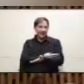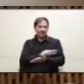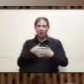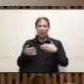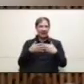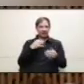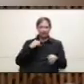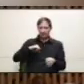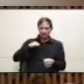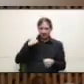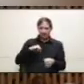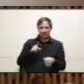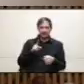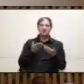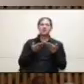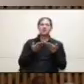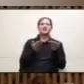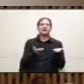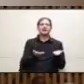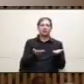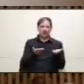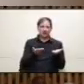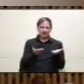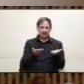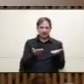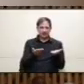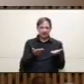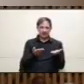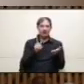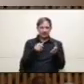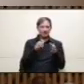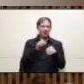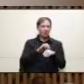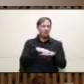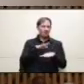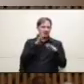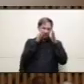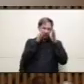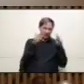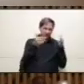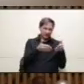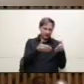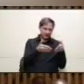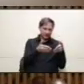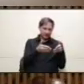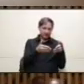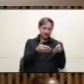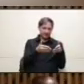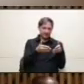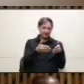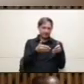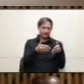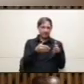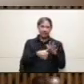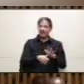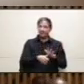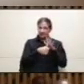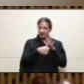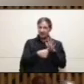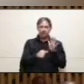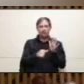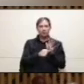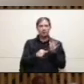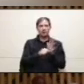South Africa, it's about service delivery more than anything else. And that's our main focus. And I need to emphasize this.